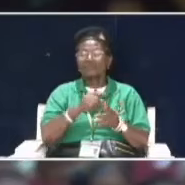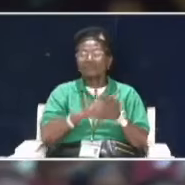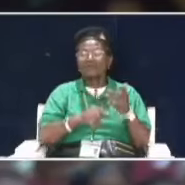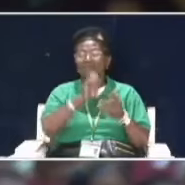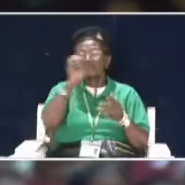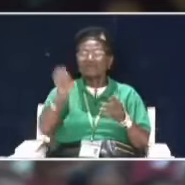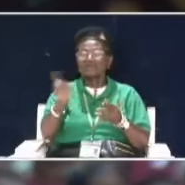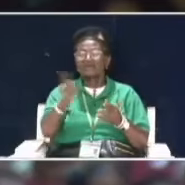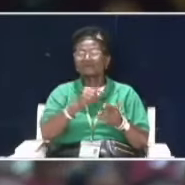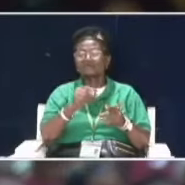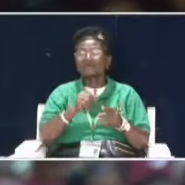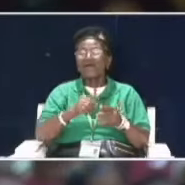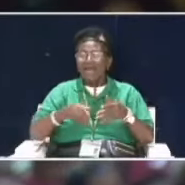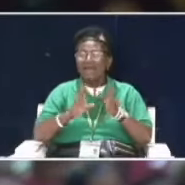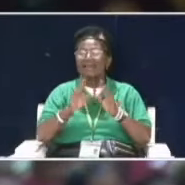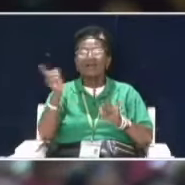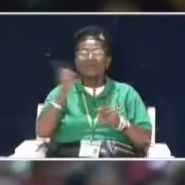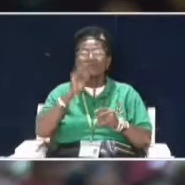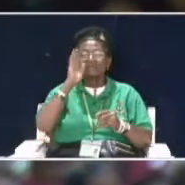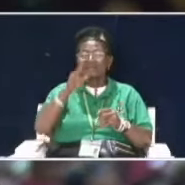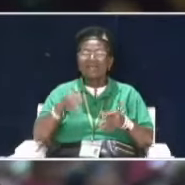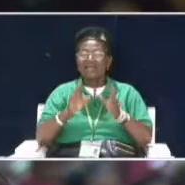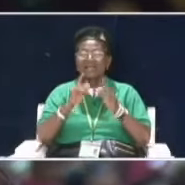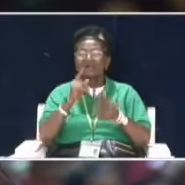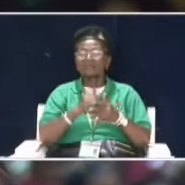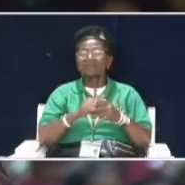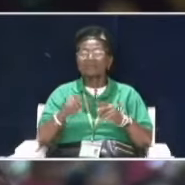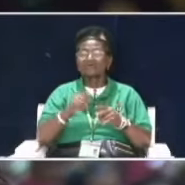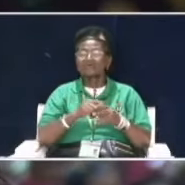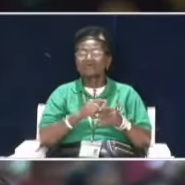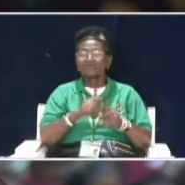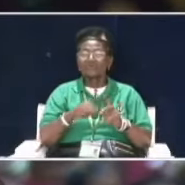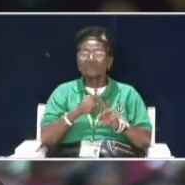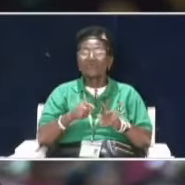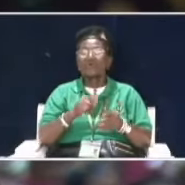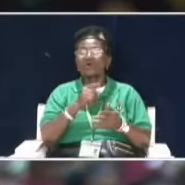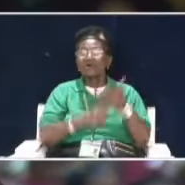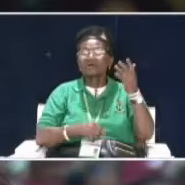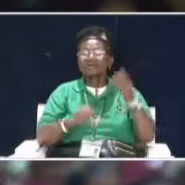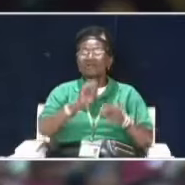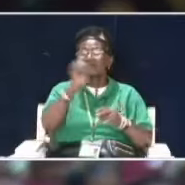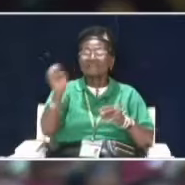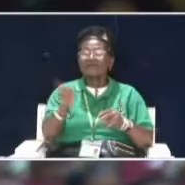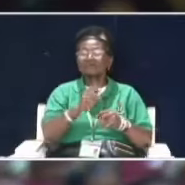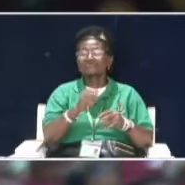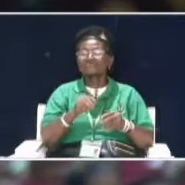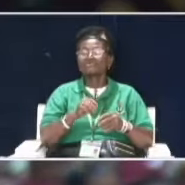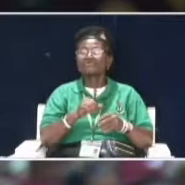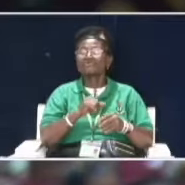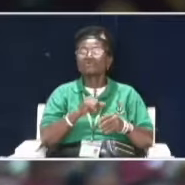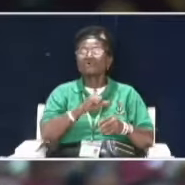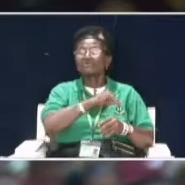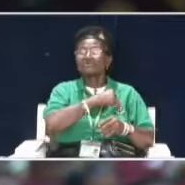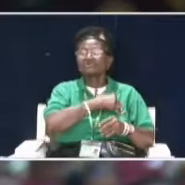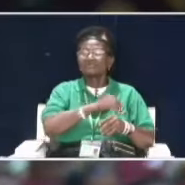Whatever you refuse, whatever you reject, will be rejected.